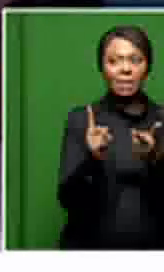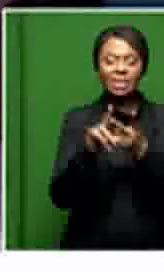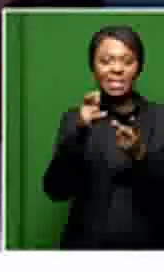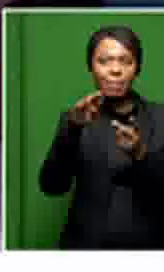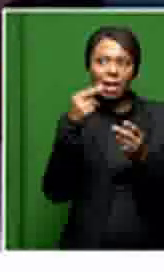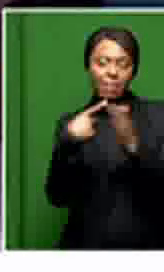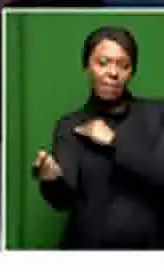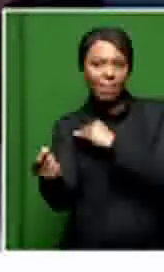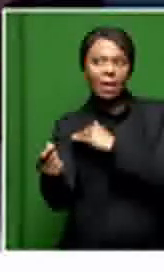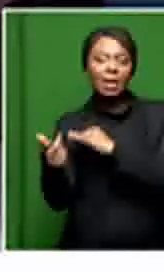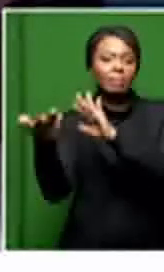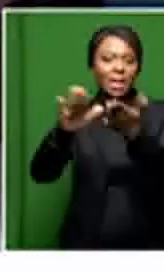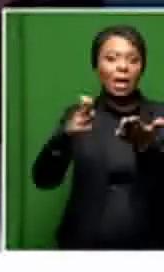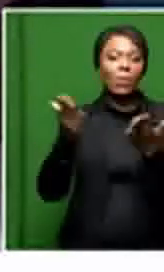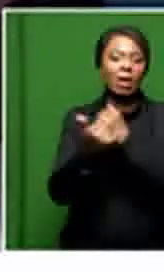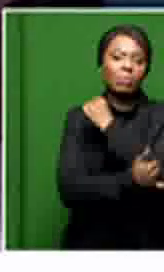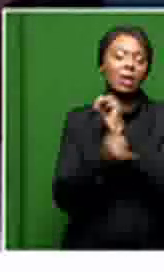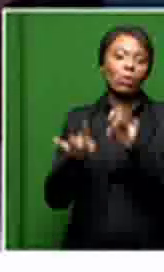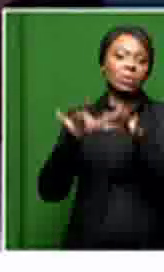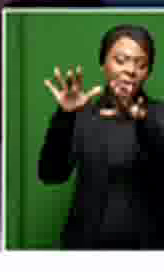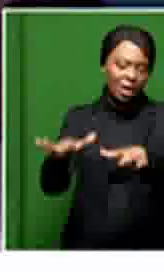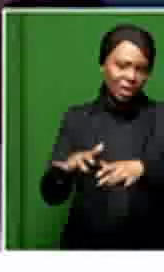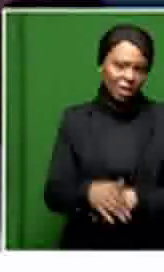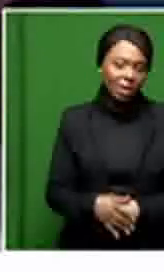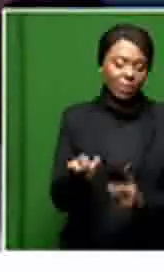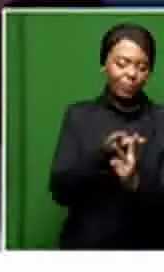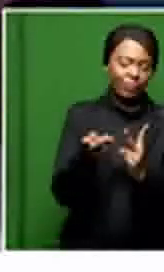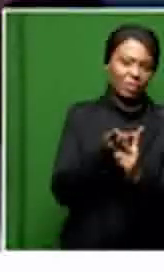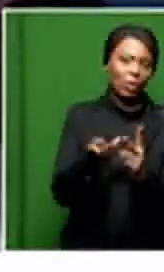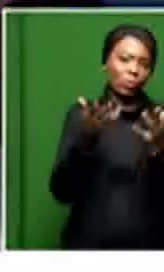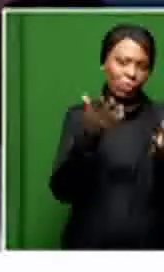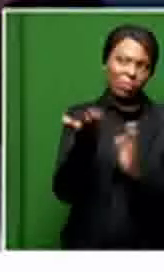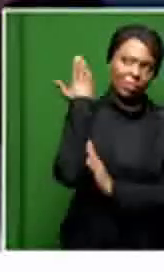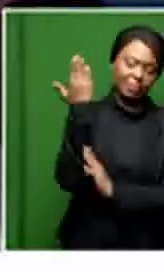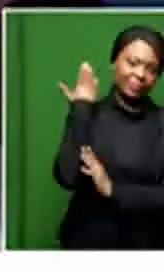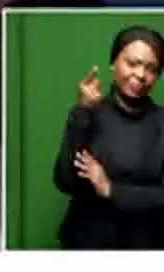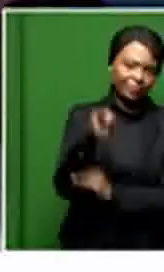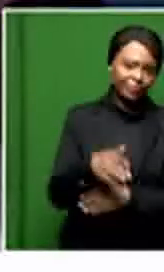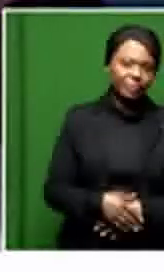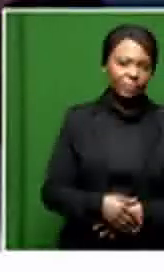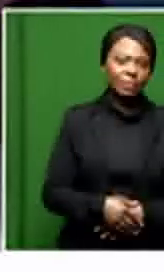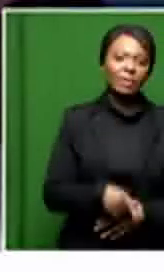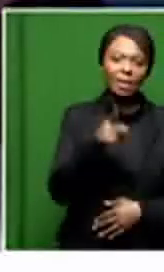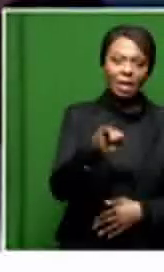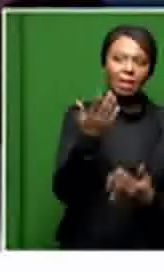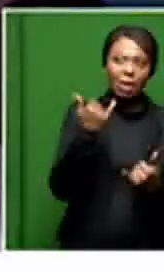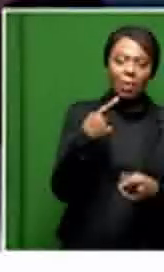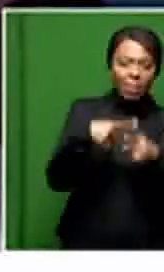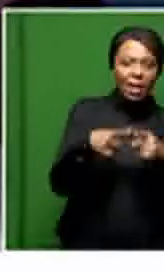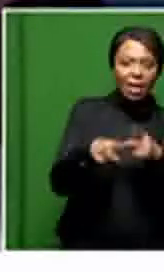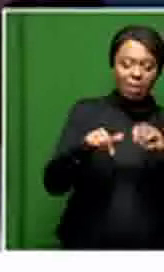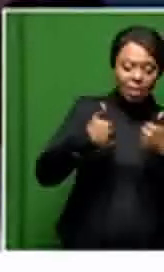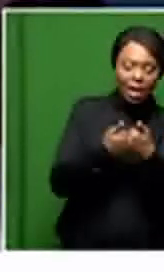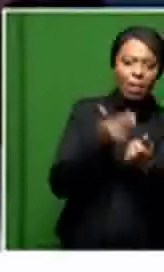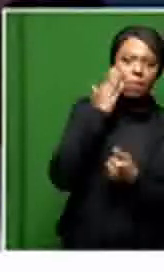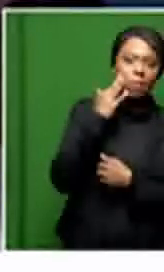there. So these are the sons of Makana and Stuurman who are playing the colonial game, but they're playing it in ways that want to break the